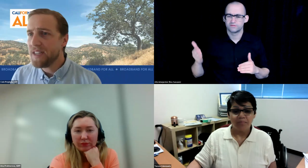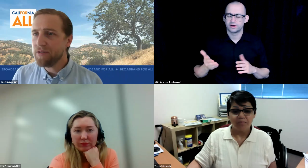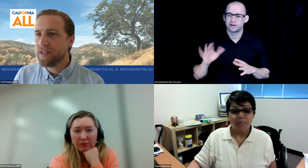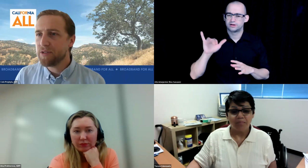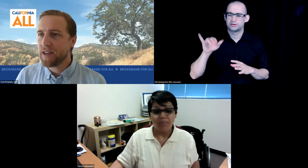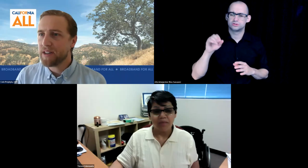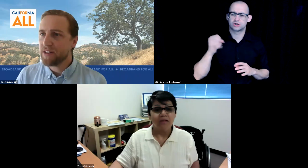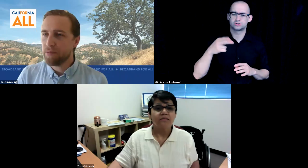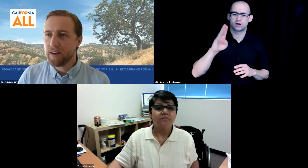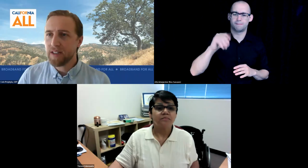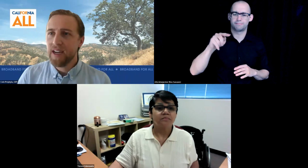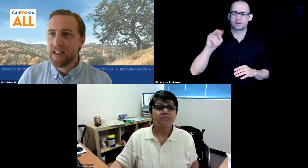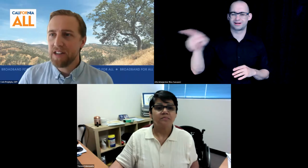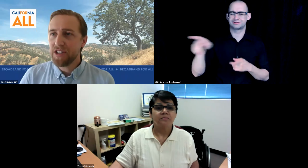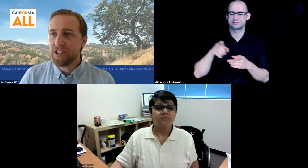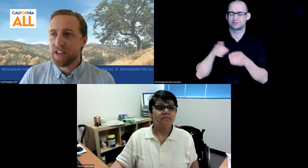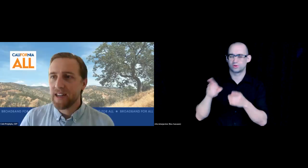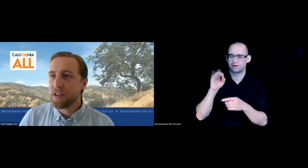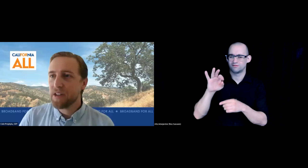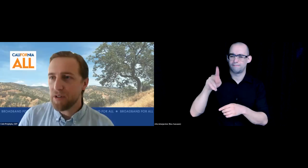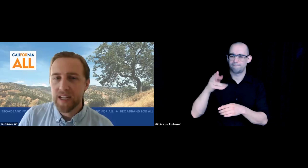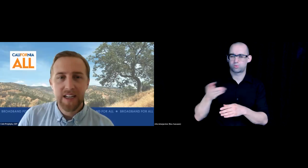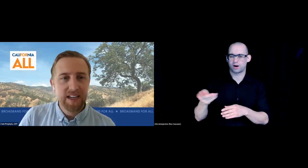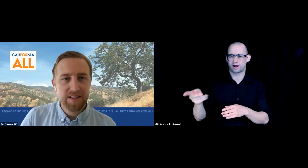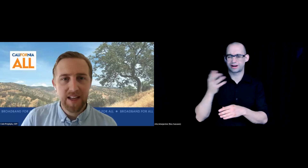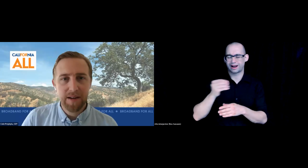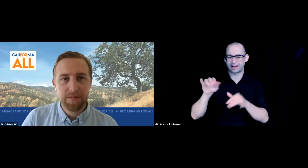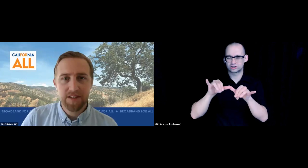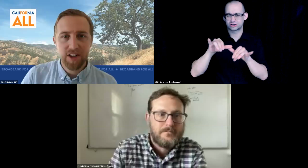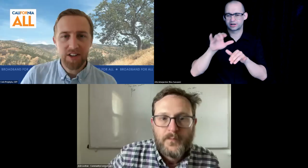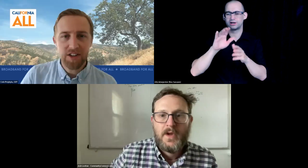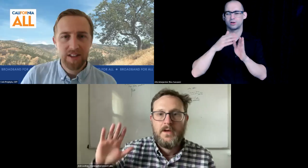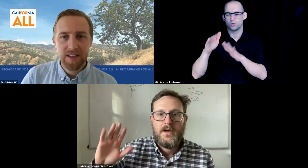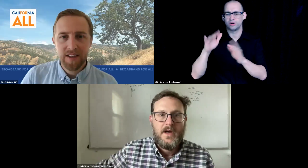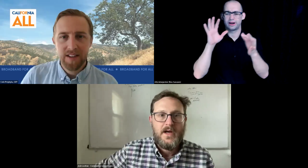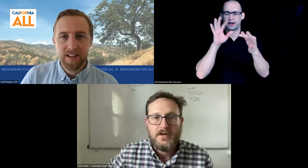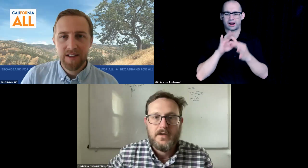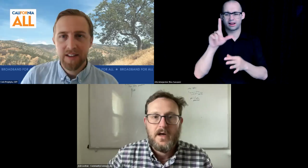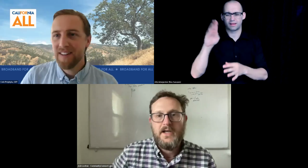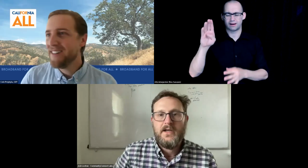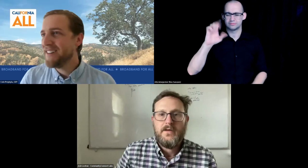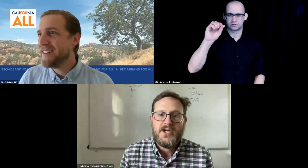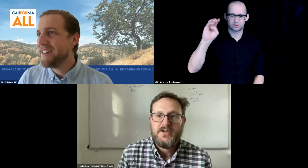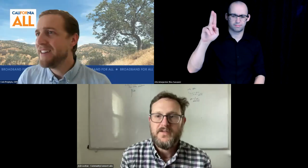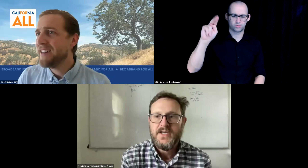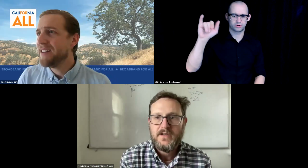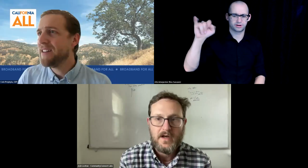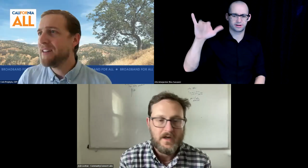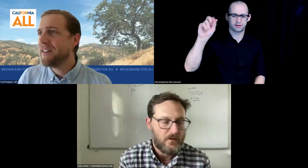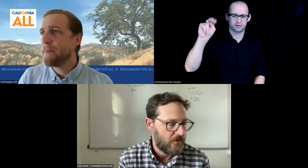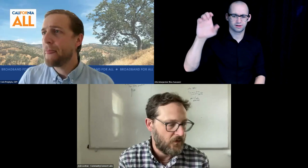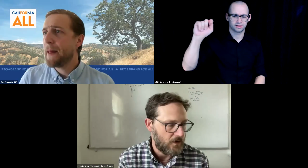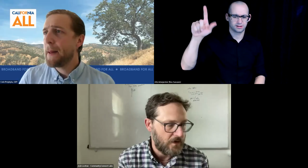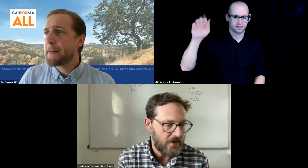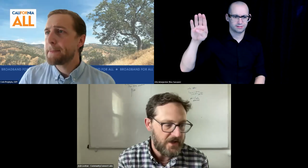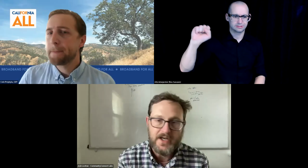Josh Leviton, who's the Director of Product and Engineering at Community Connect Labs. Josh? Hi there. I am Josh Levitan. I